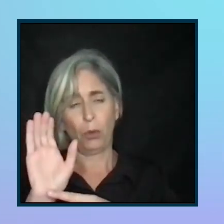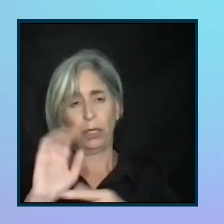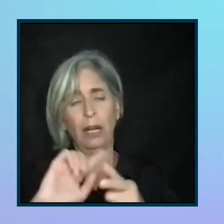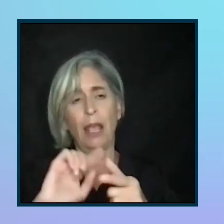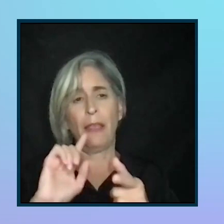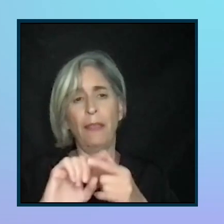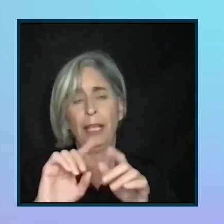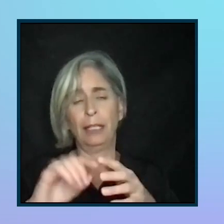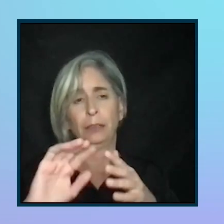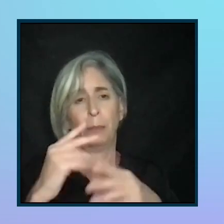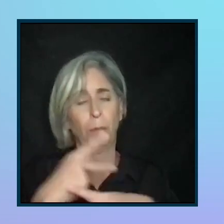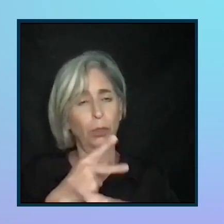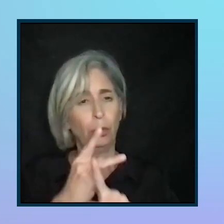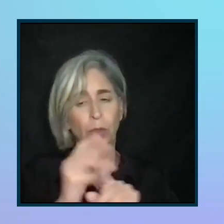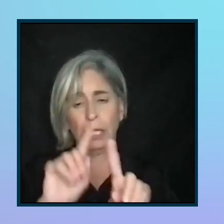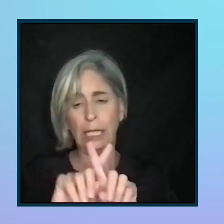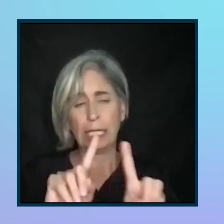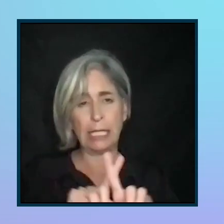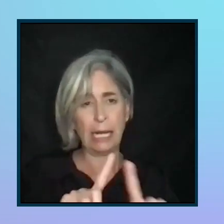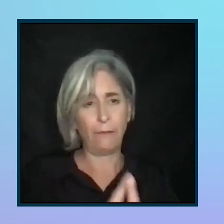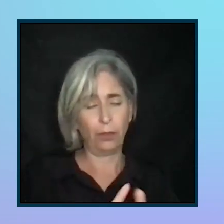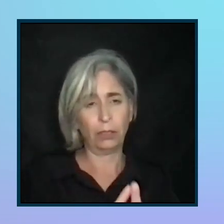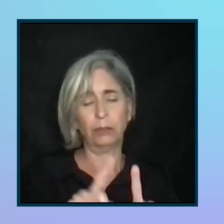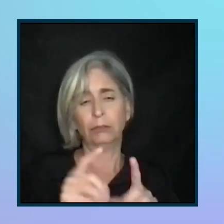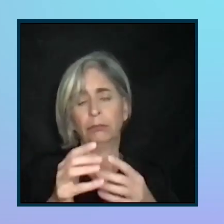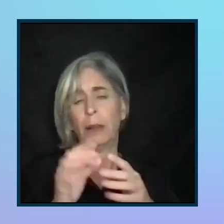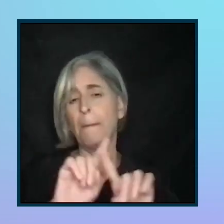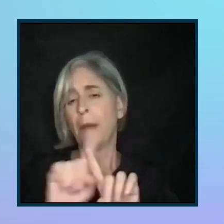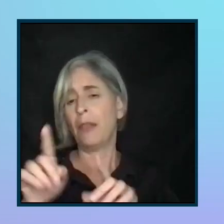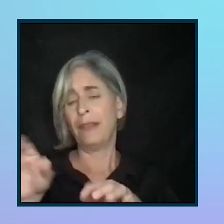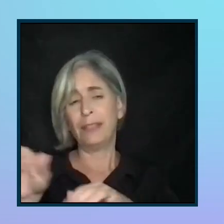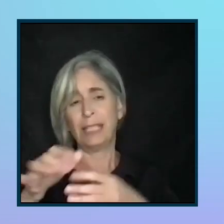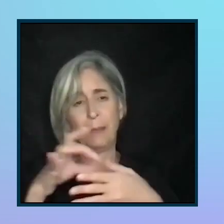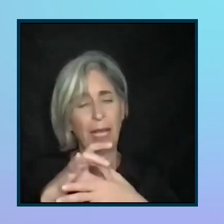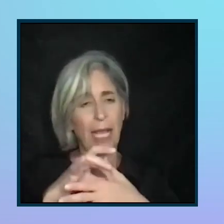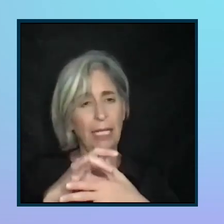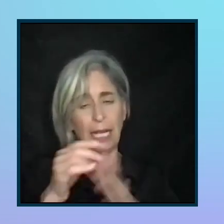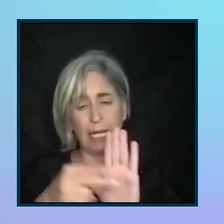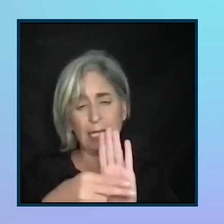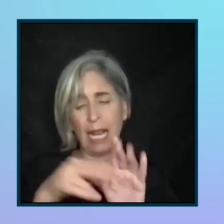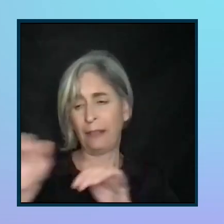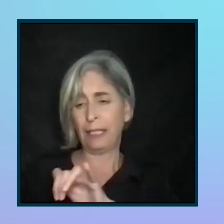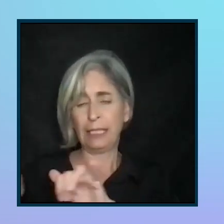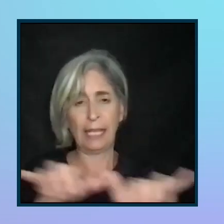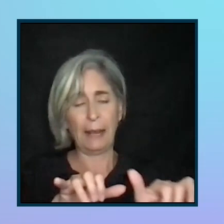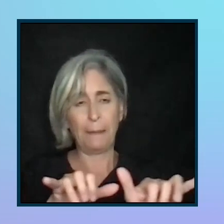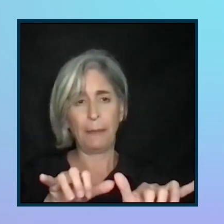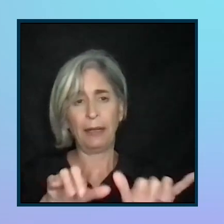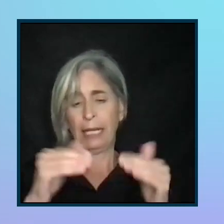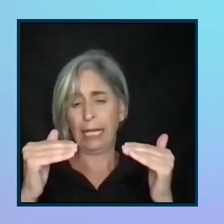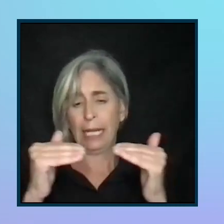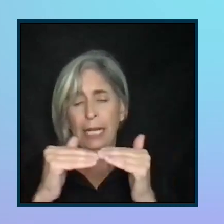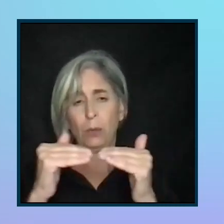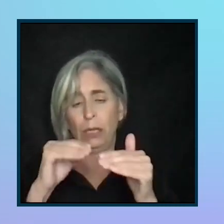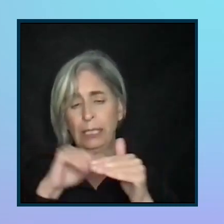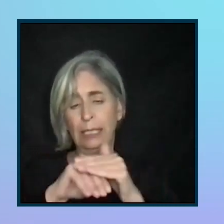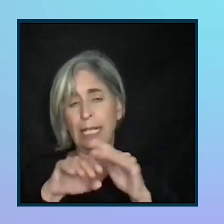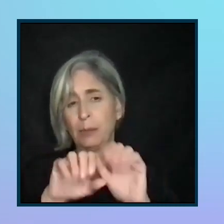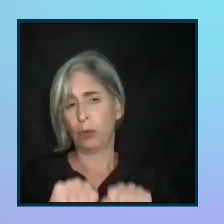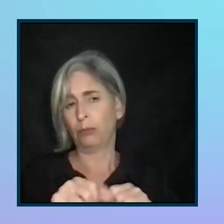those different components ensures that they have the same content, are tagged in the same manner, and are equally as accessible.